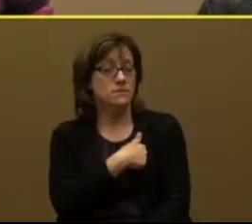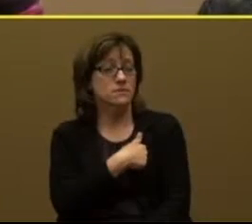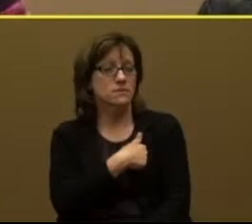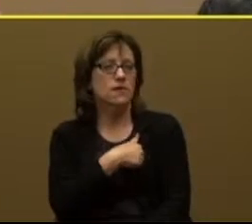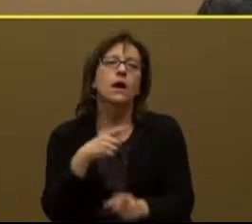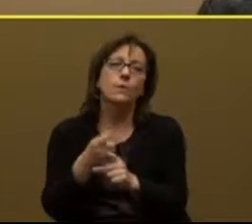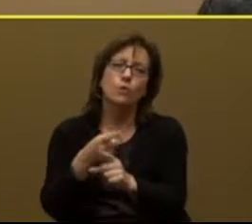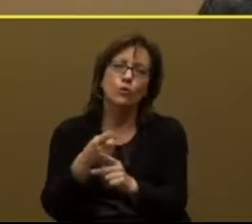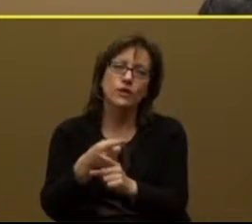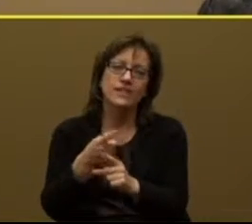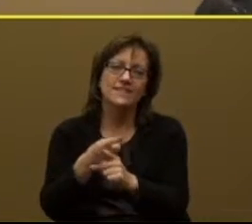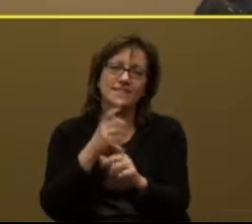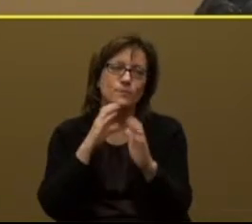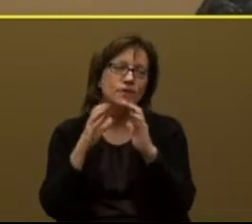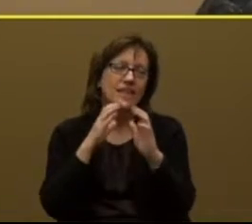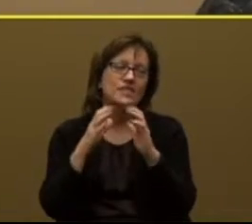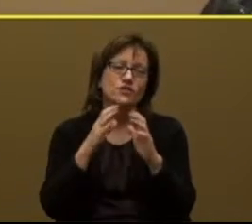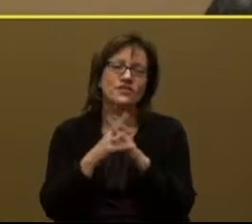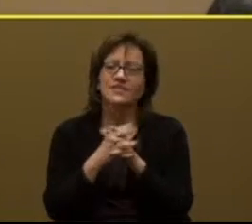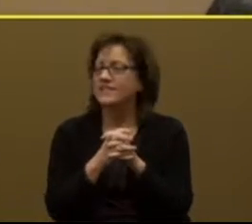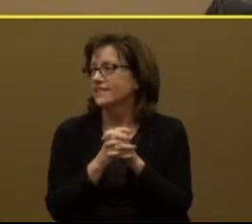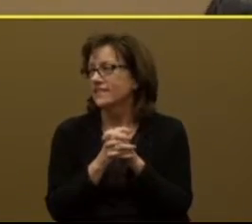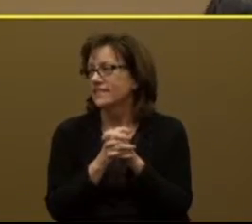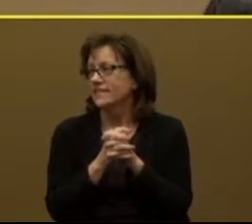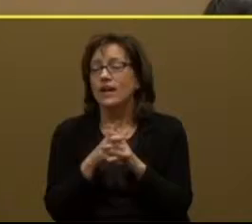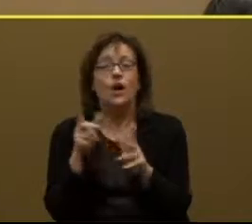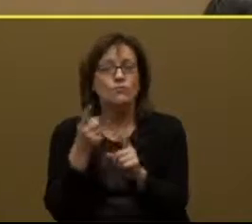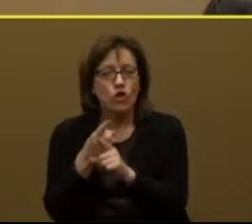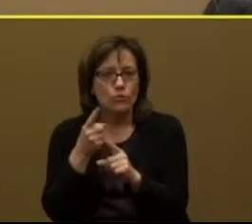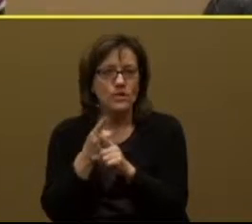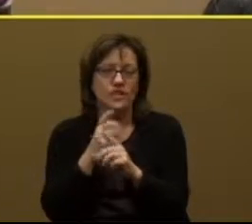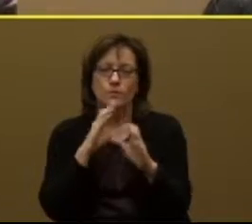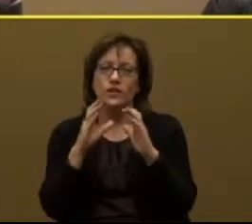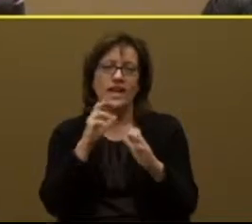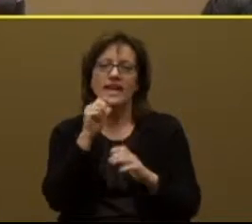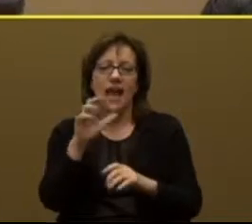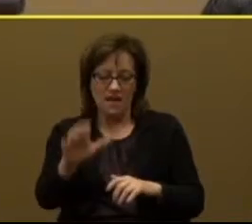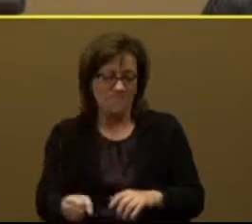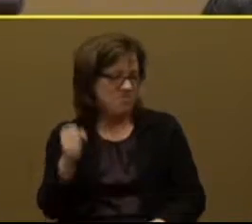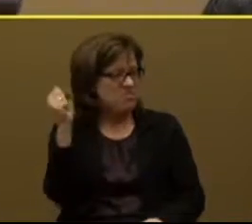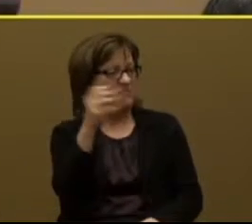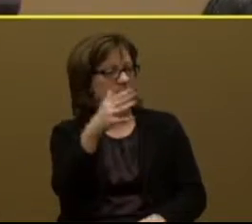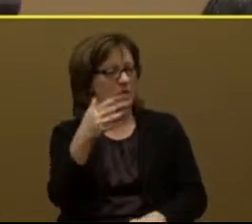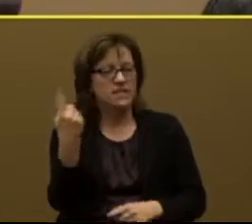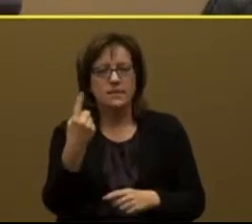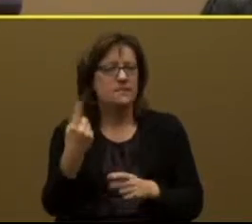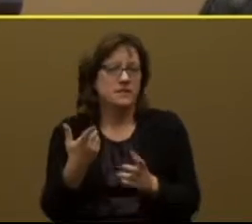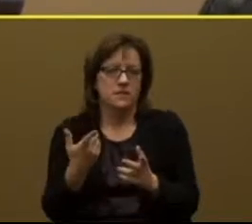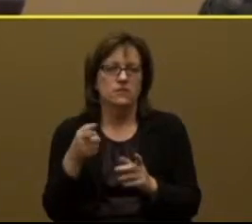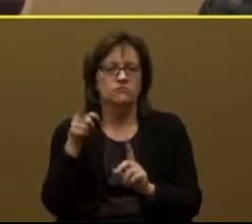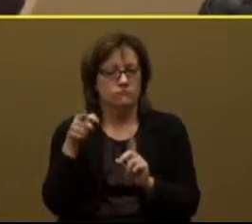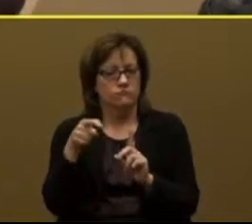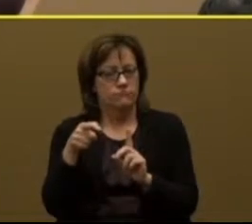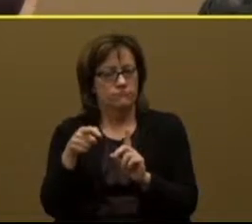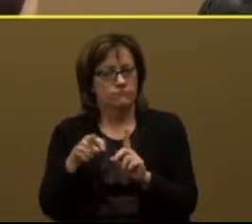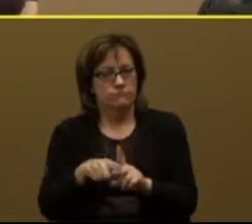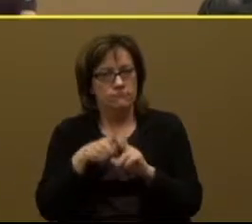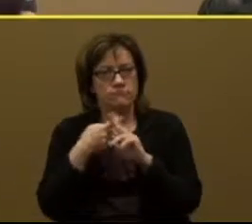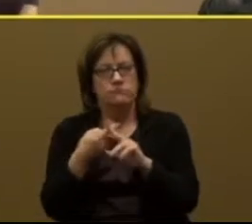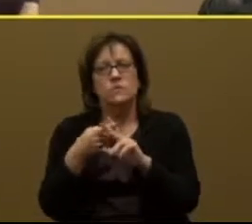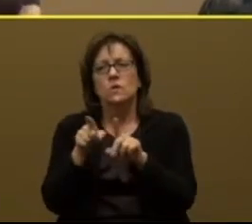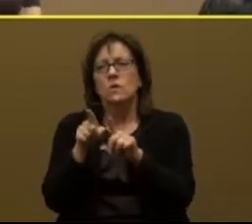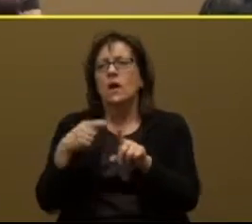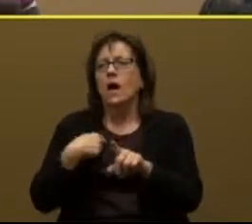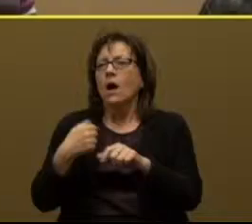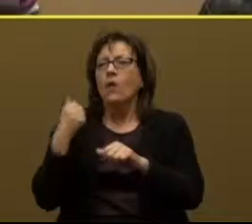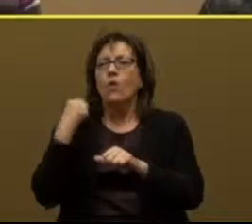Appropriate communication, right? She's not picking something up and throwing it at me. So she's initiating. I'm also not gonna do